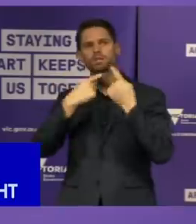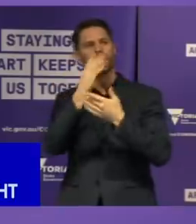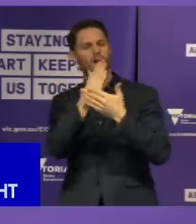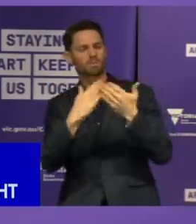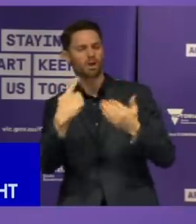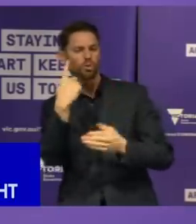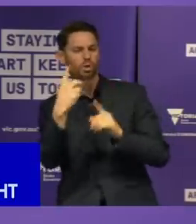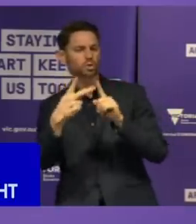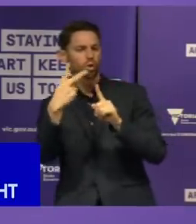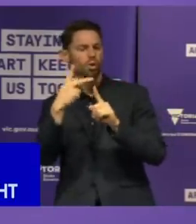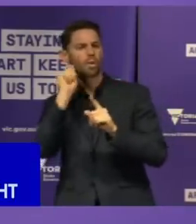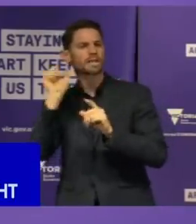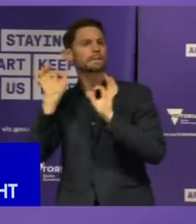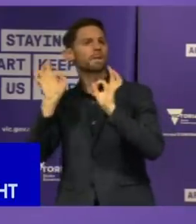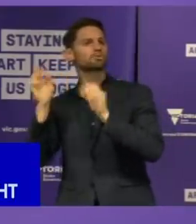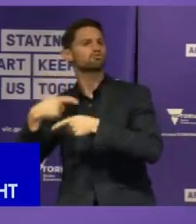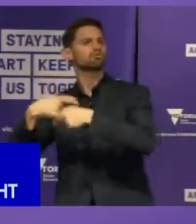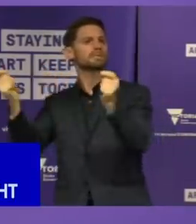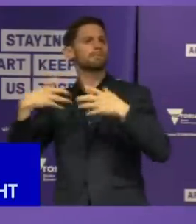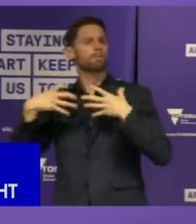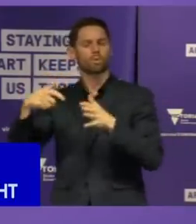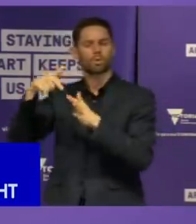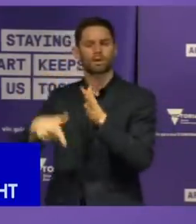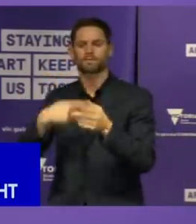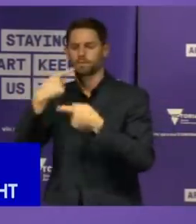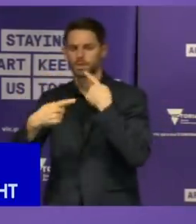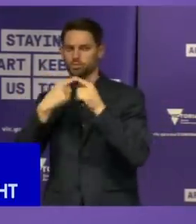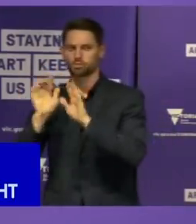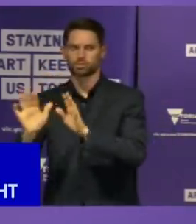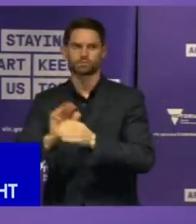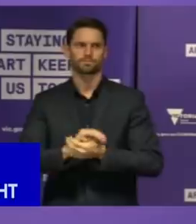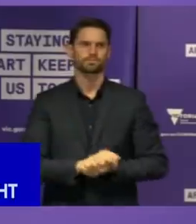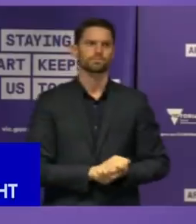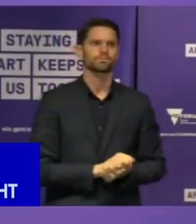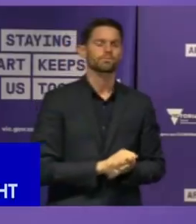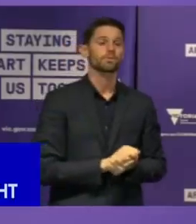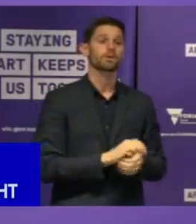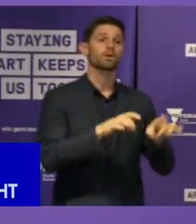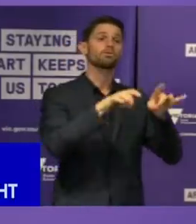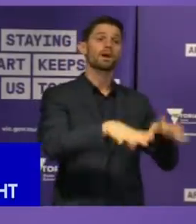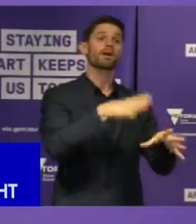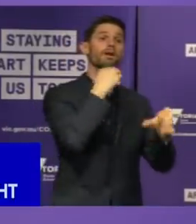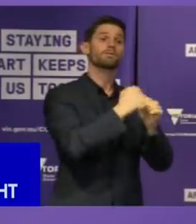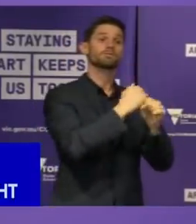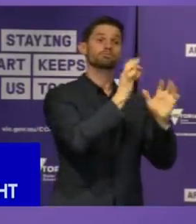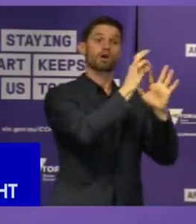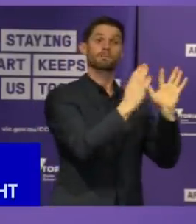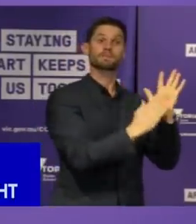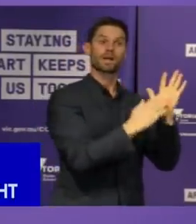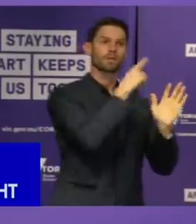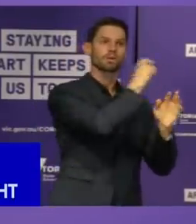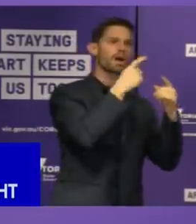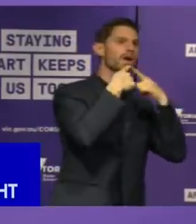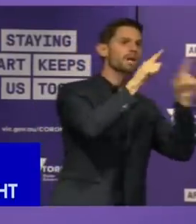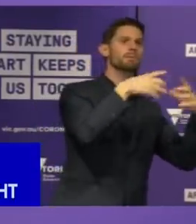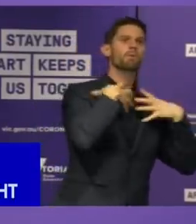usual. And now, I'll leave it to the Prime Minister to update on National Cabinet. I've just come from a National Cabinet meeting.